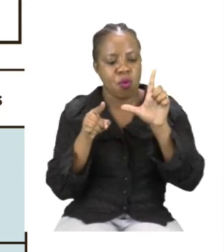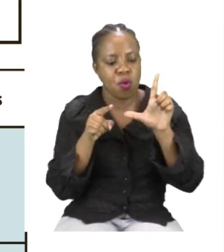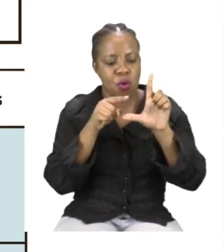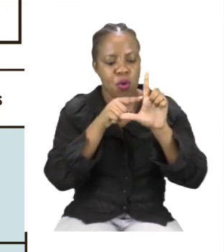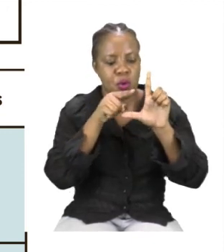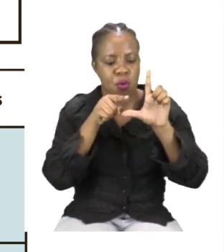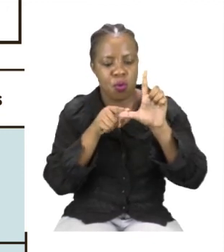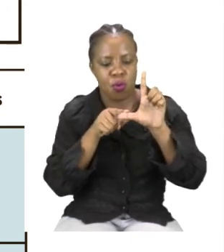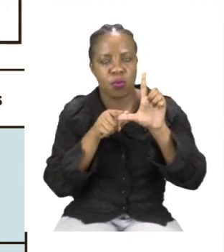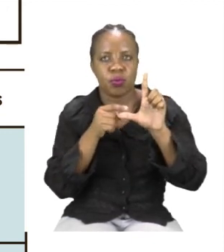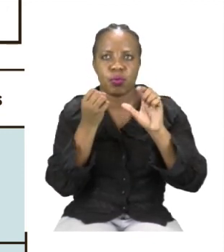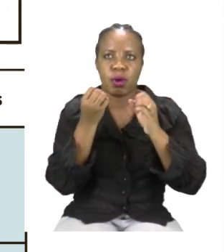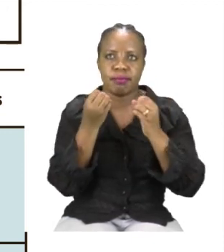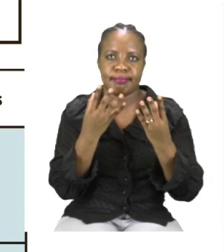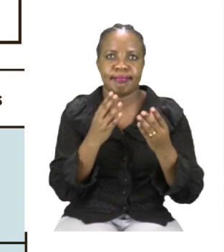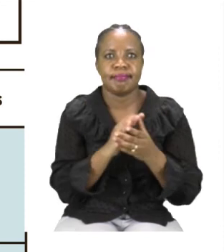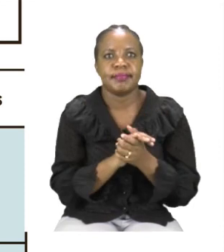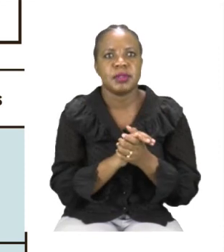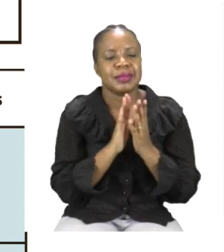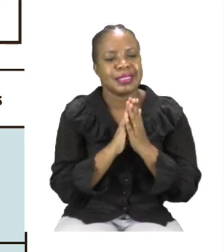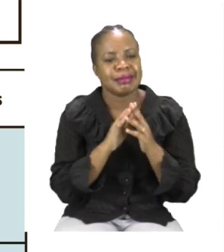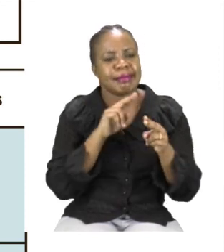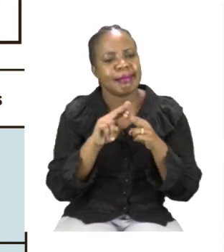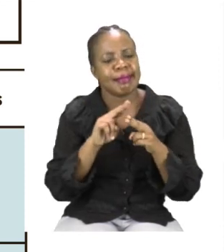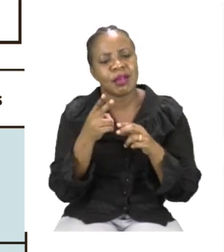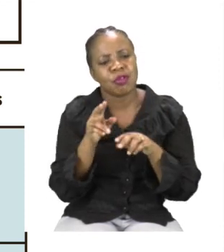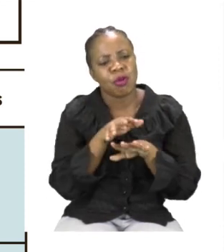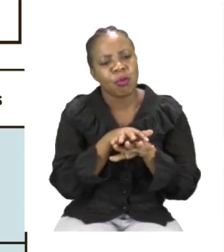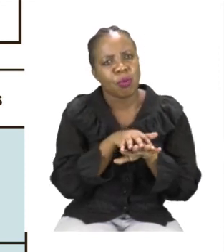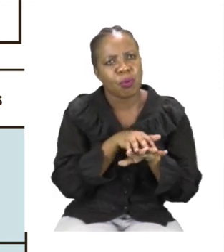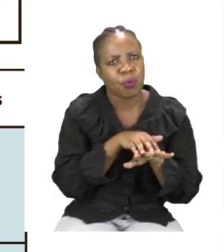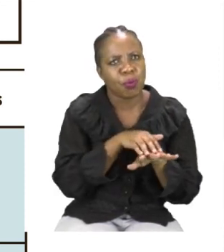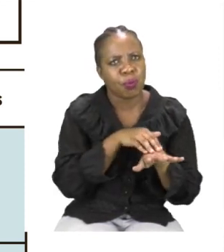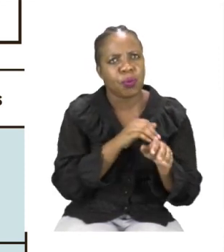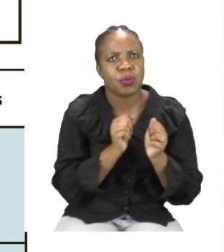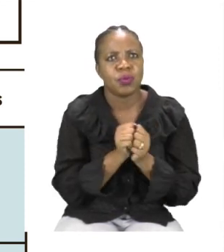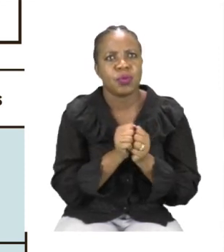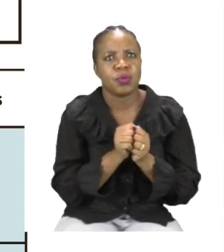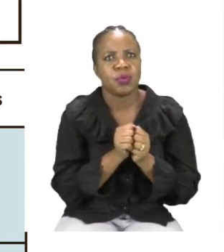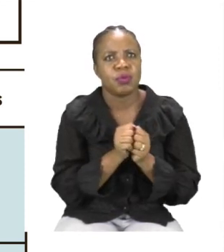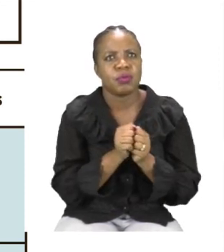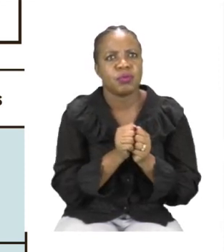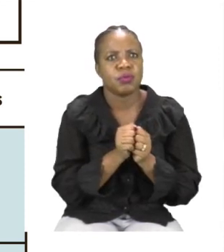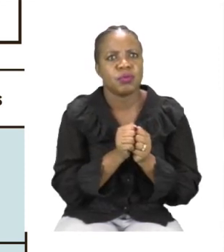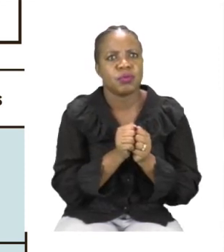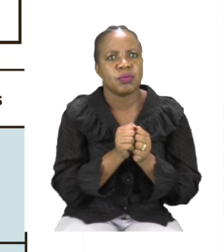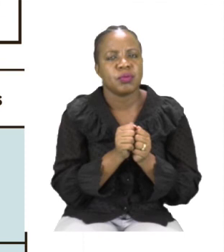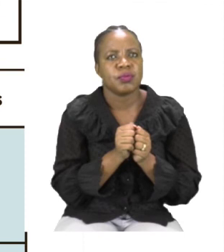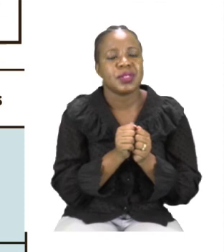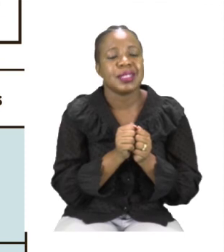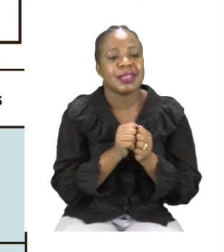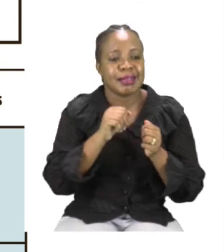and count and number them correctly. The sides that they are talking about are the ones that we can actually